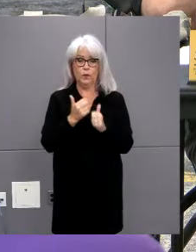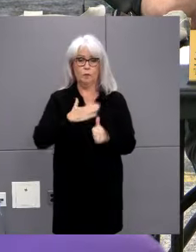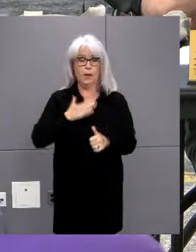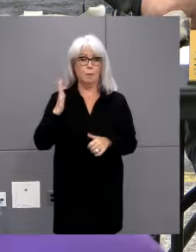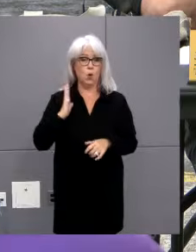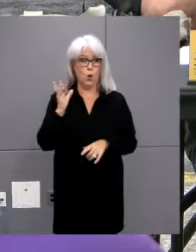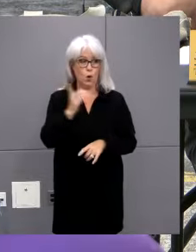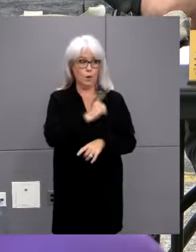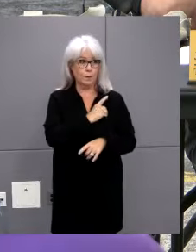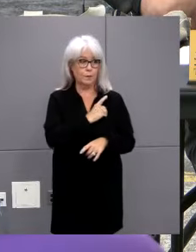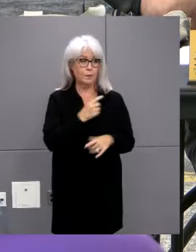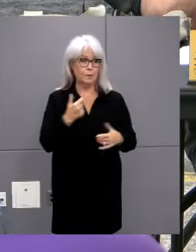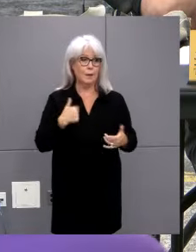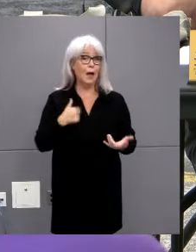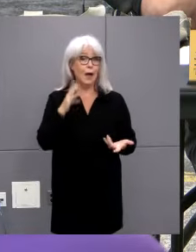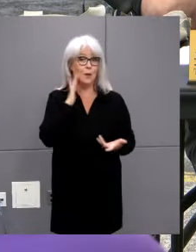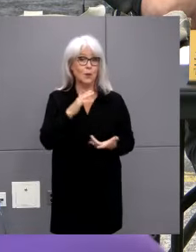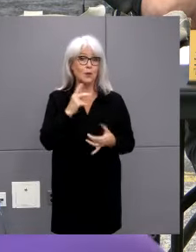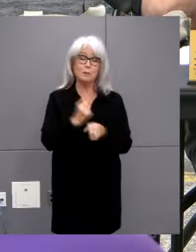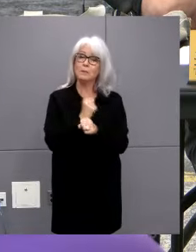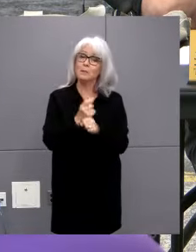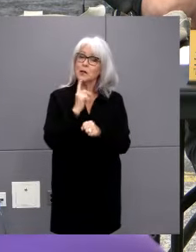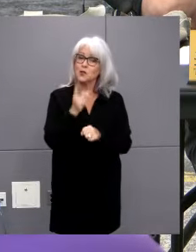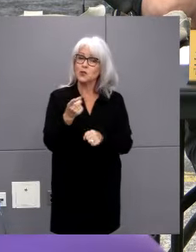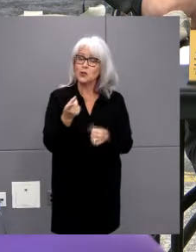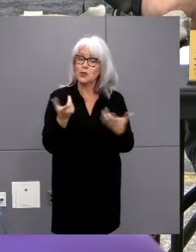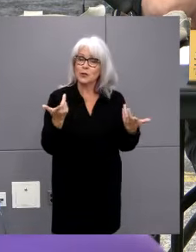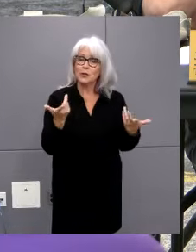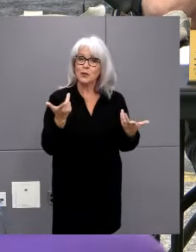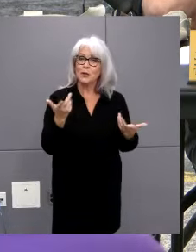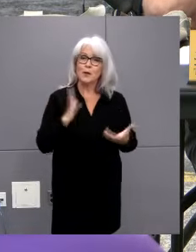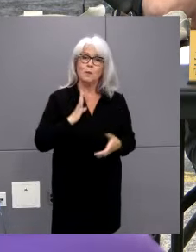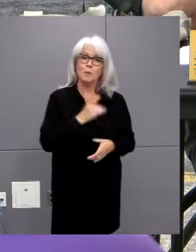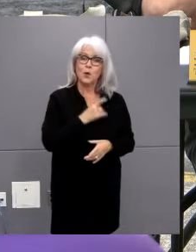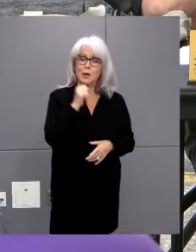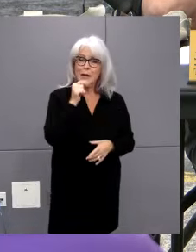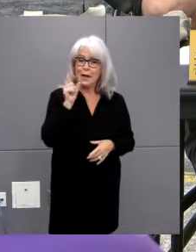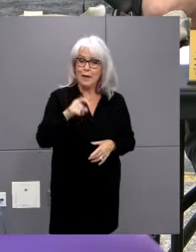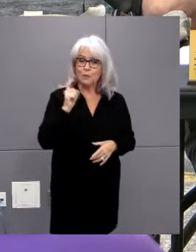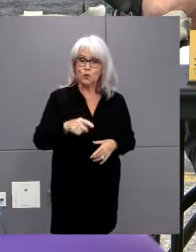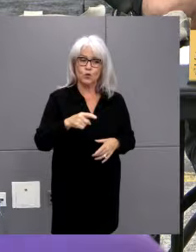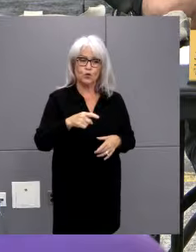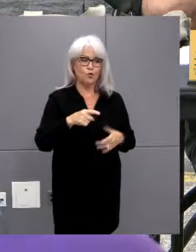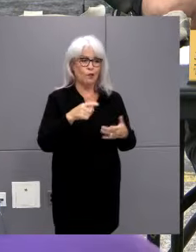I would make sure that it was held in a place where the board did not have to go through a goat rope to get in.